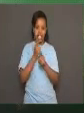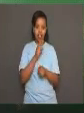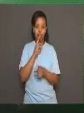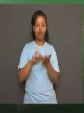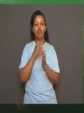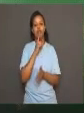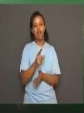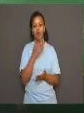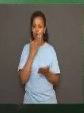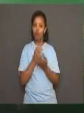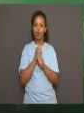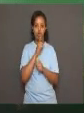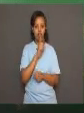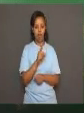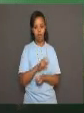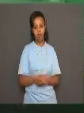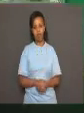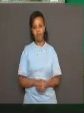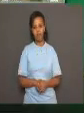correct. Great job.